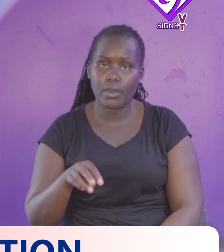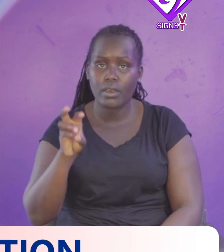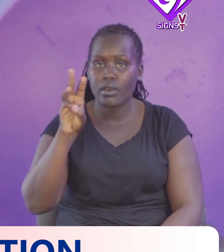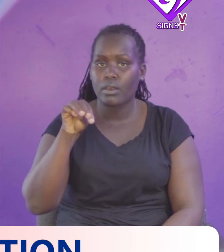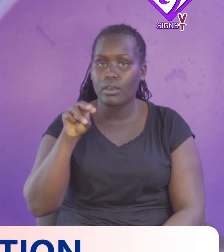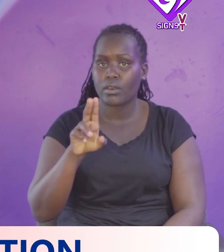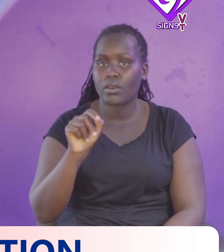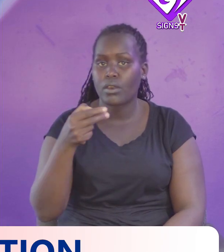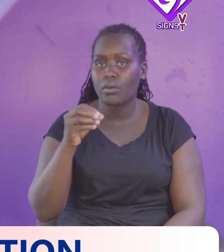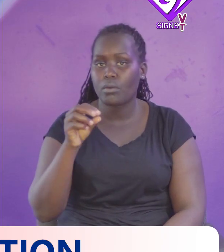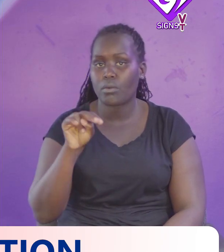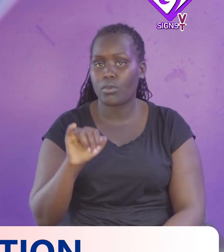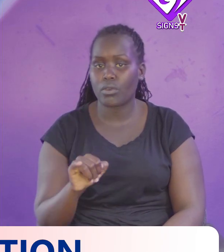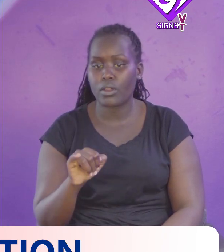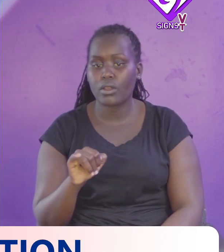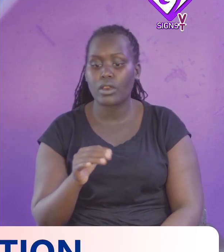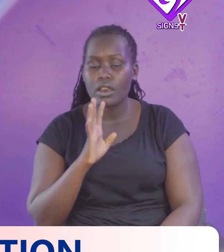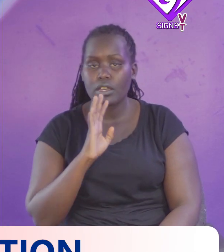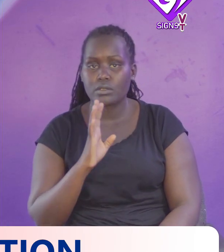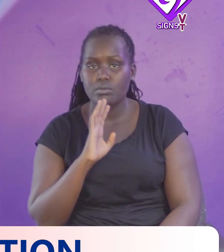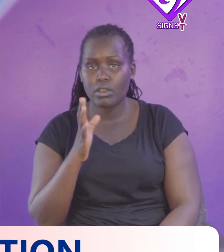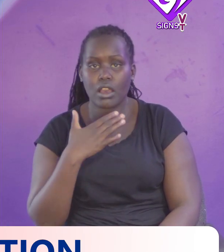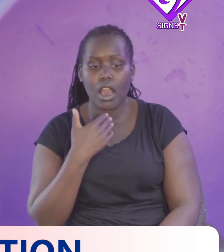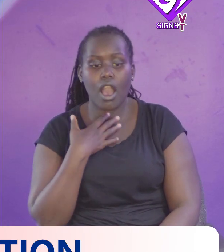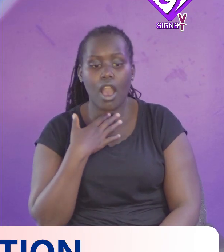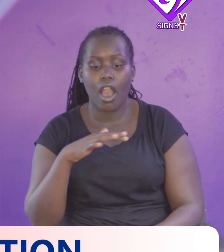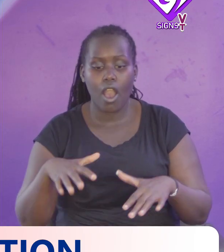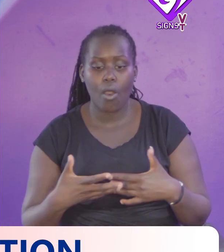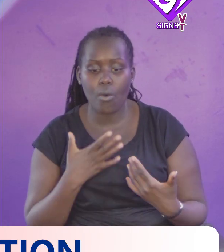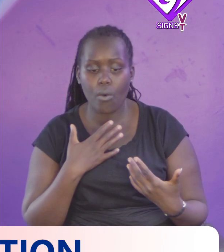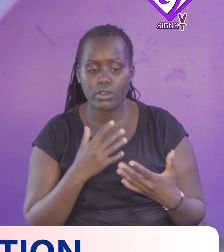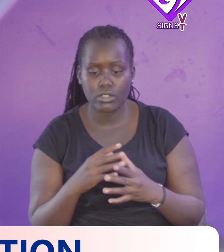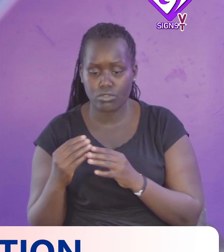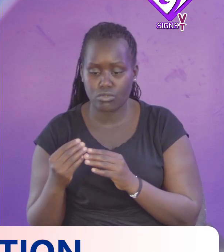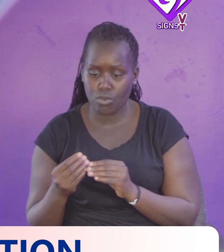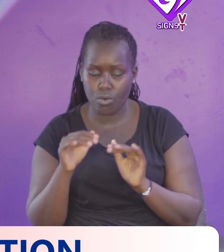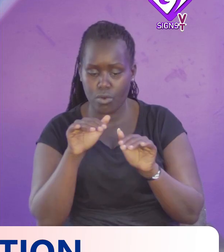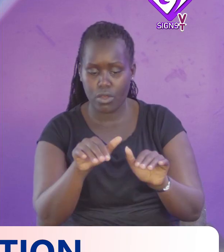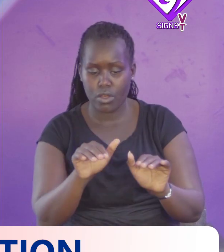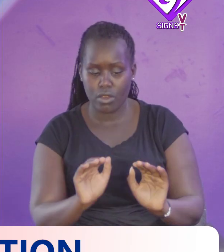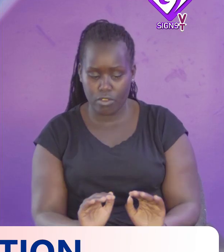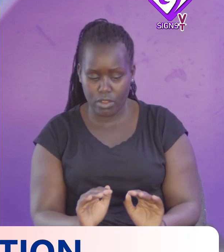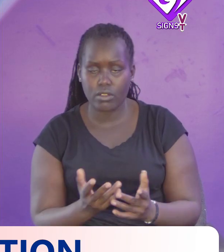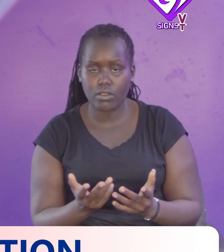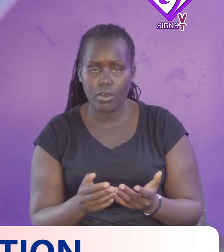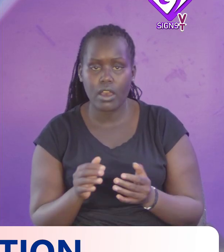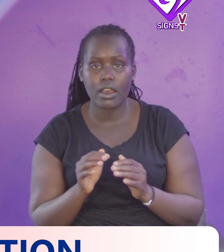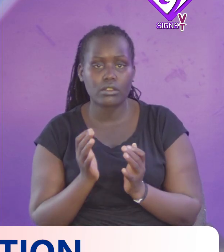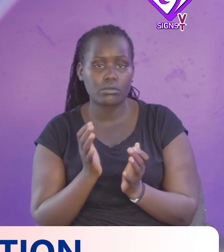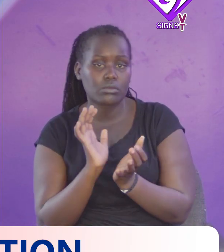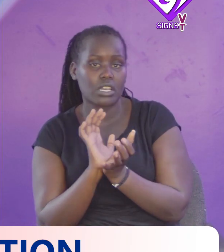passionately how she wanted to have attended the funeral, whether that was in Bondo or in Kasarani or in